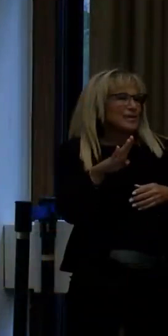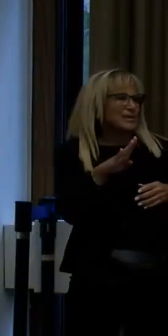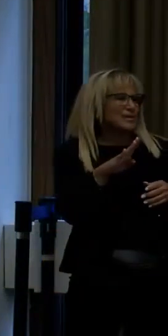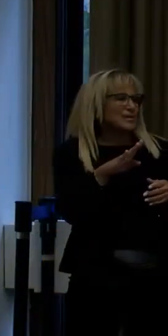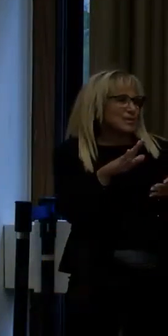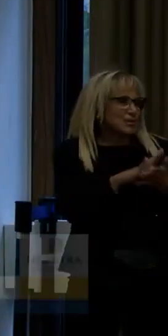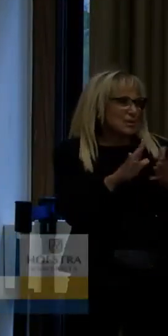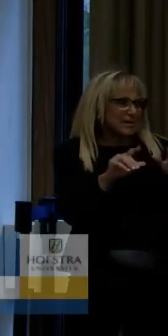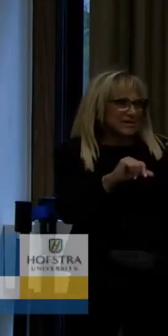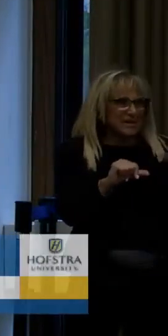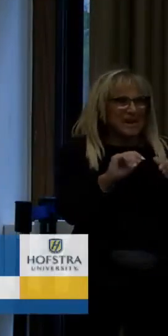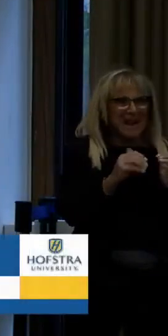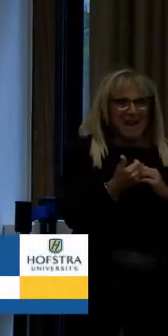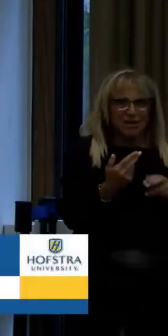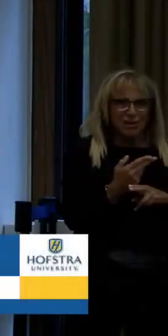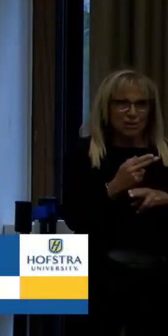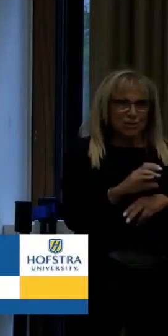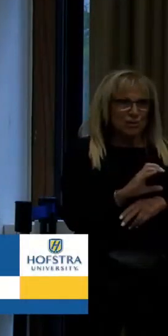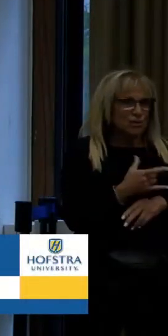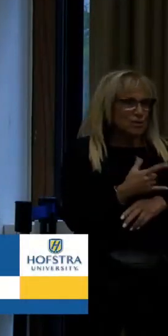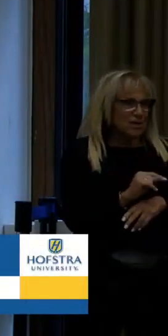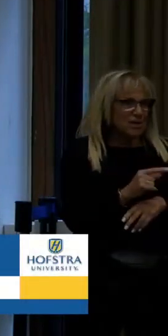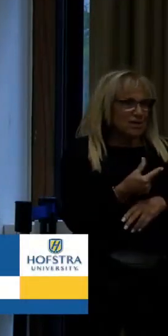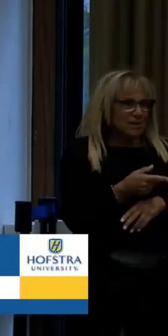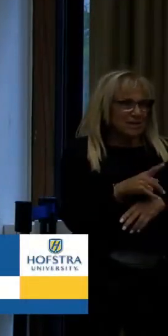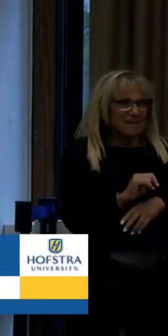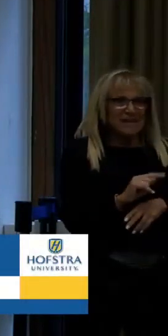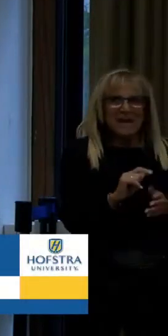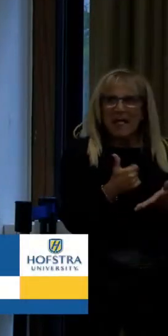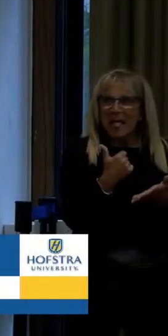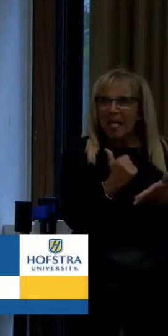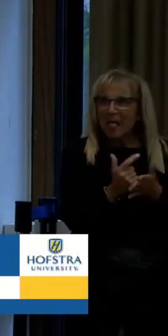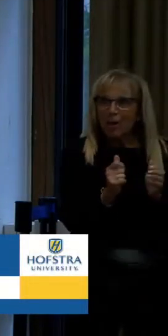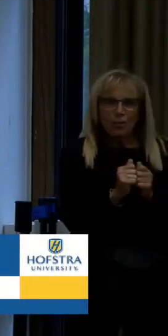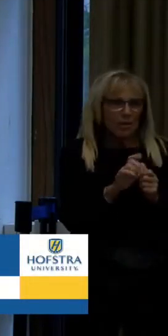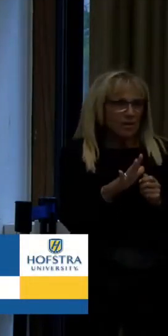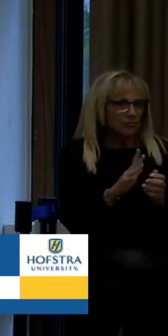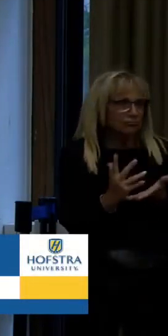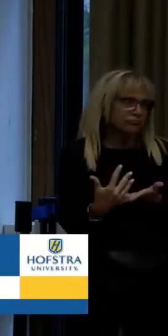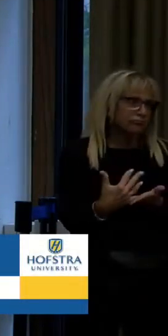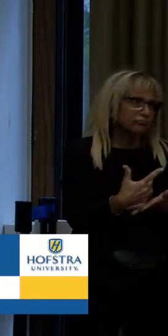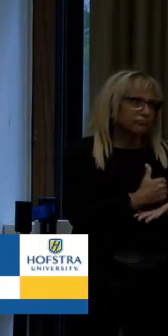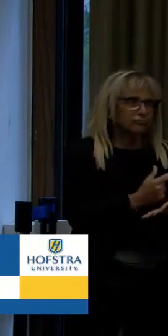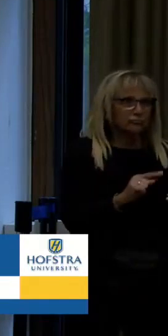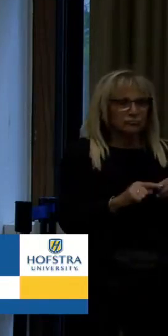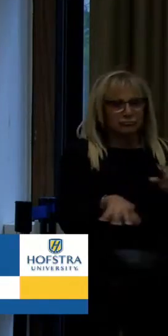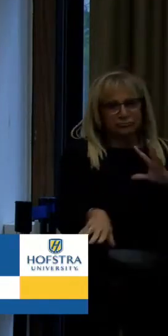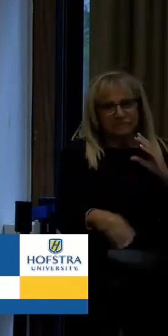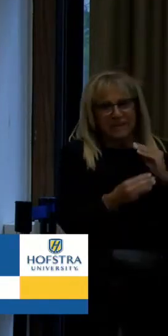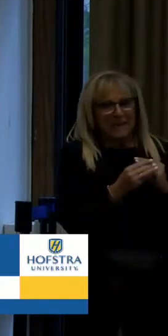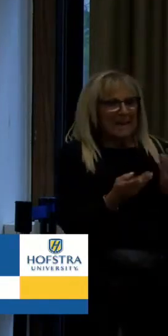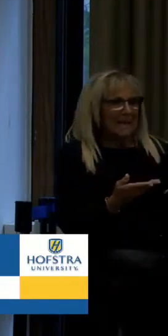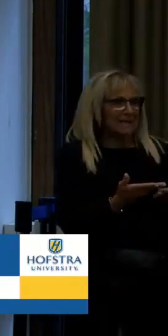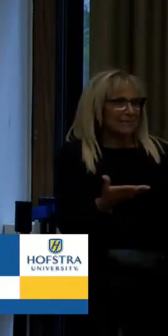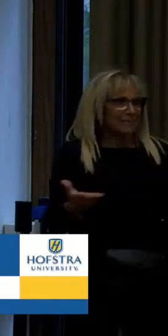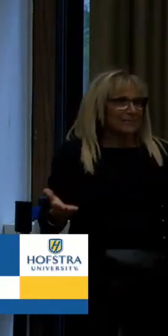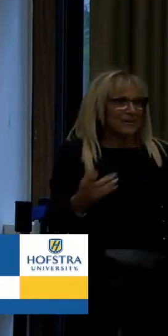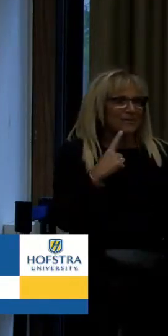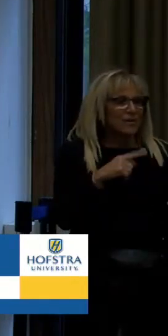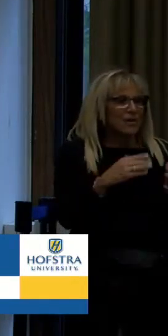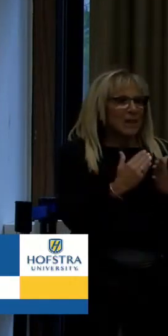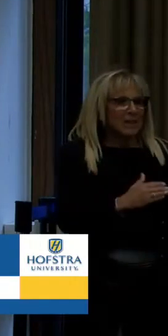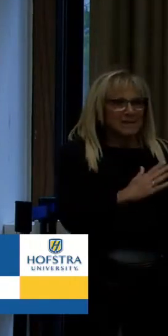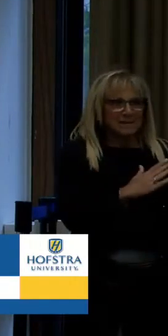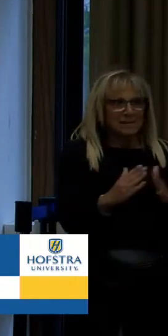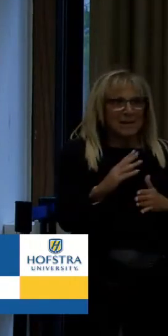ChatGPT to help your repertoire of resources in your lesson planning and design. I have to